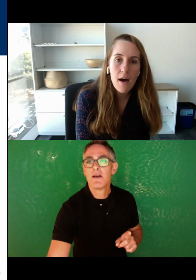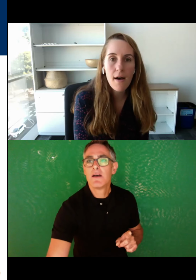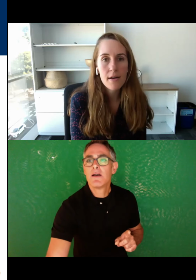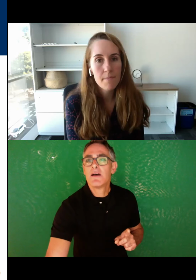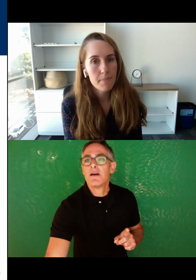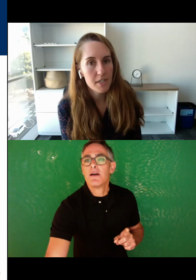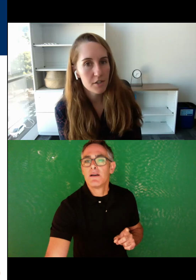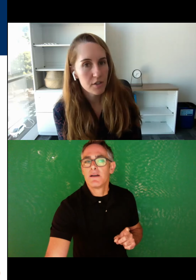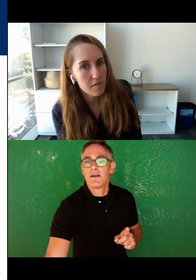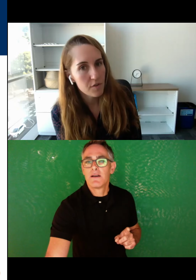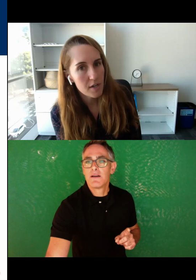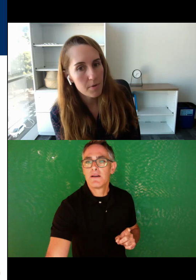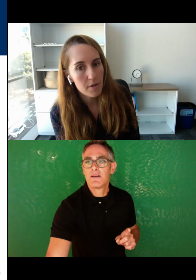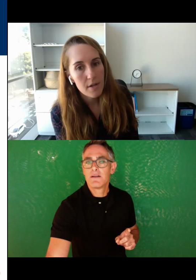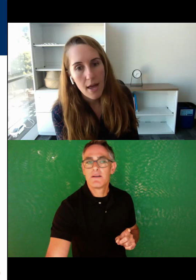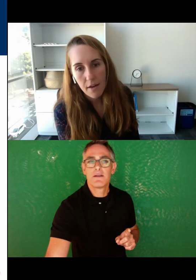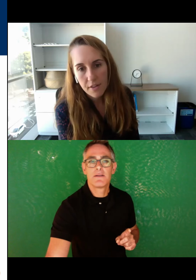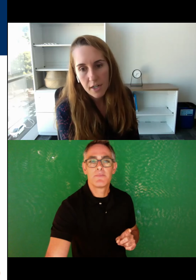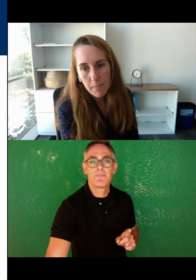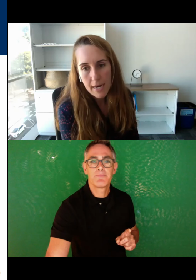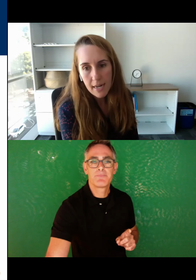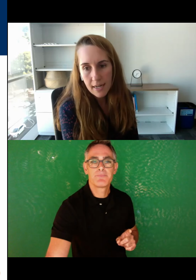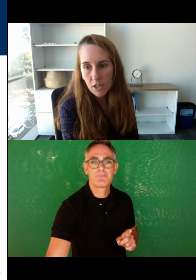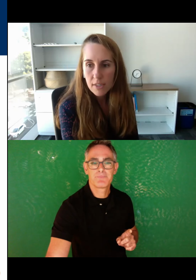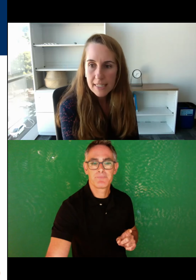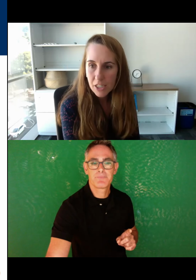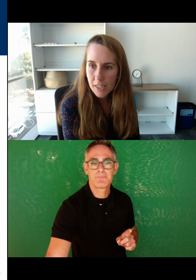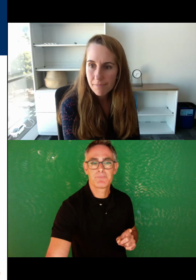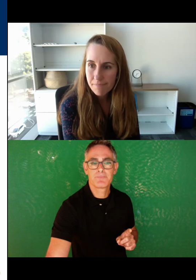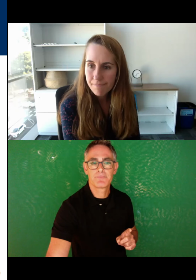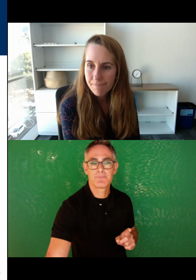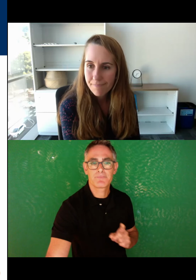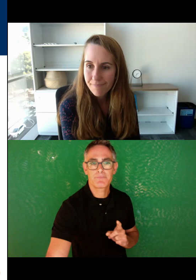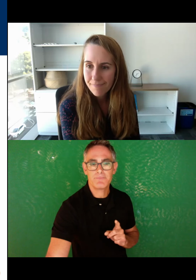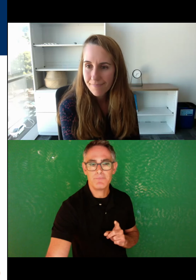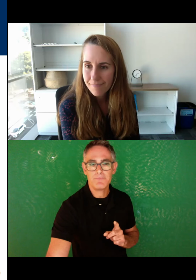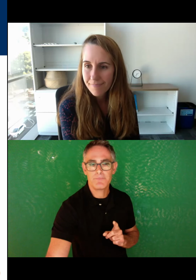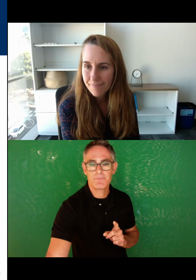partnerships on potentially avoidable healthcare spending and utilization.